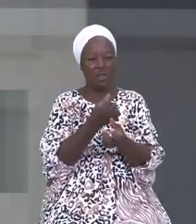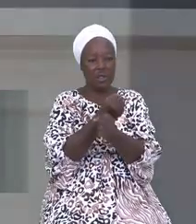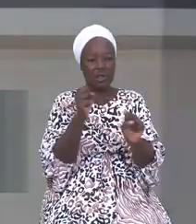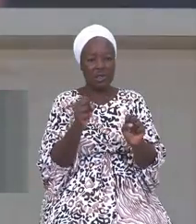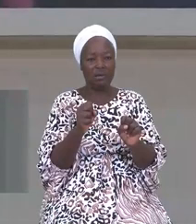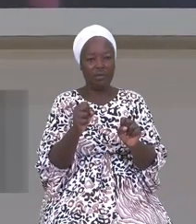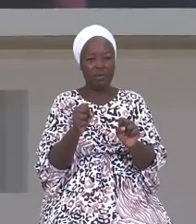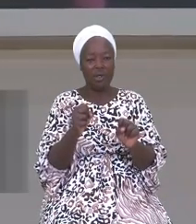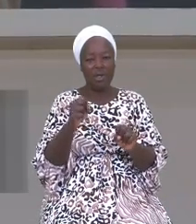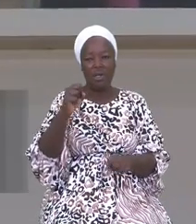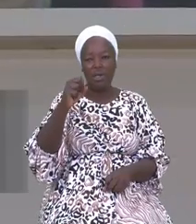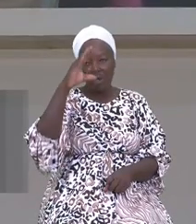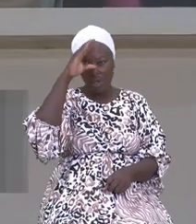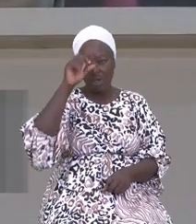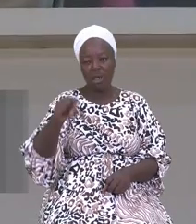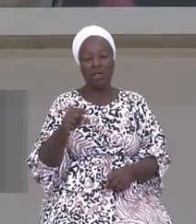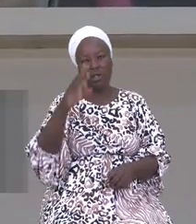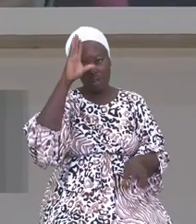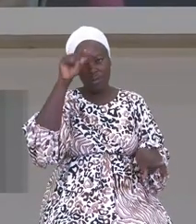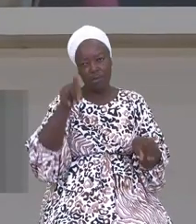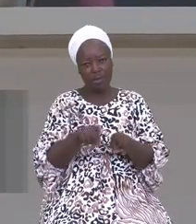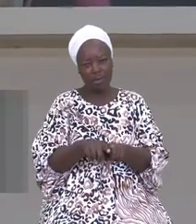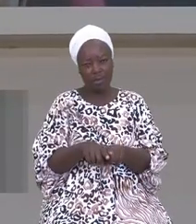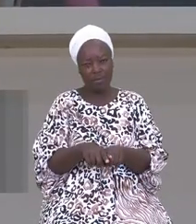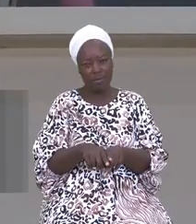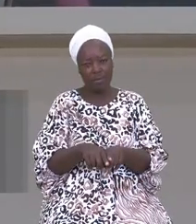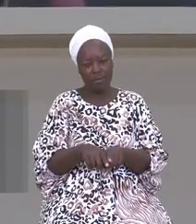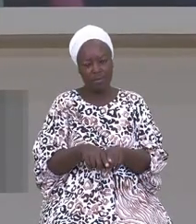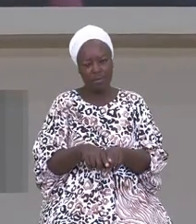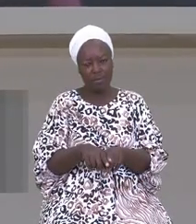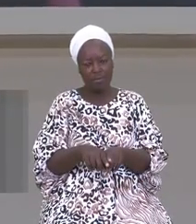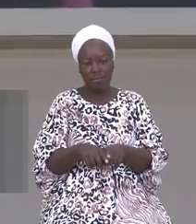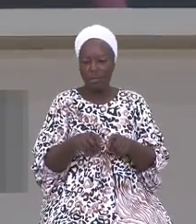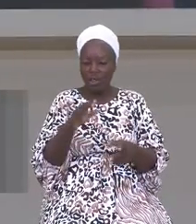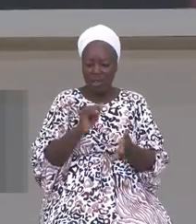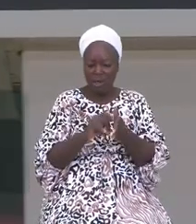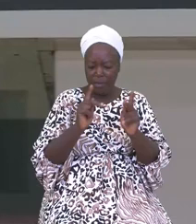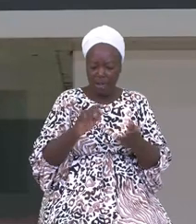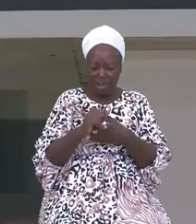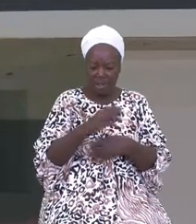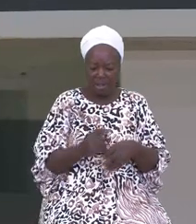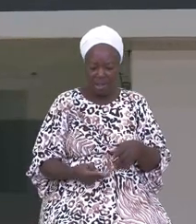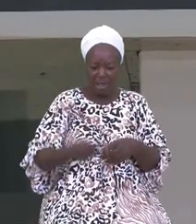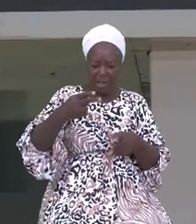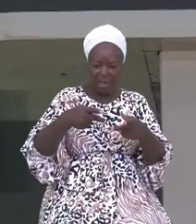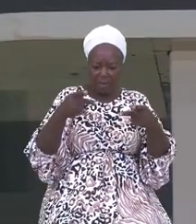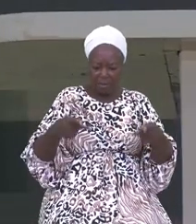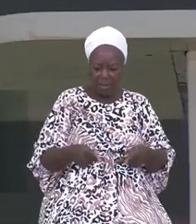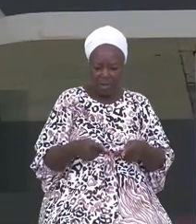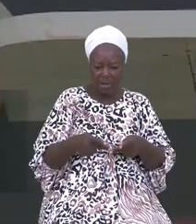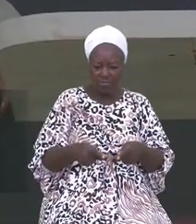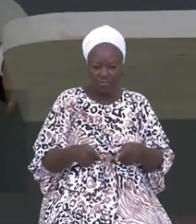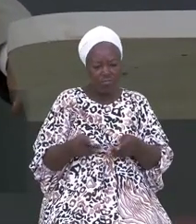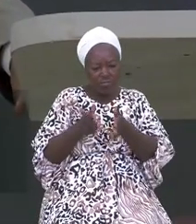educated, highly placed, popular, whoever we are, none of